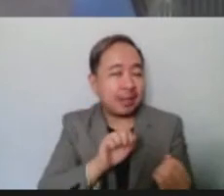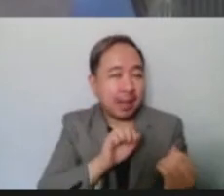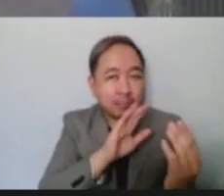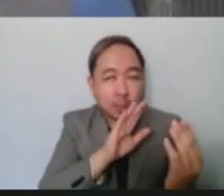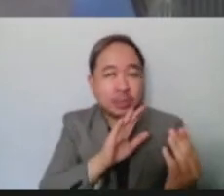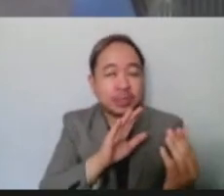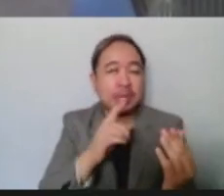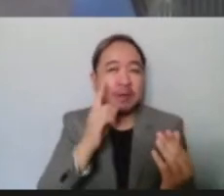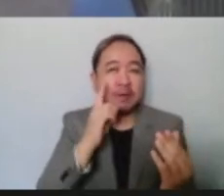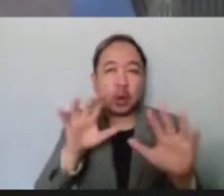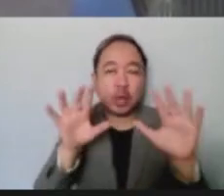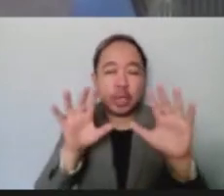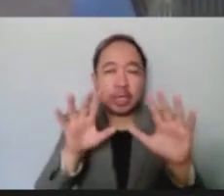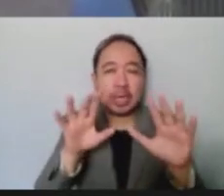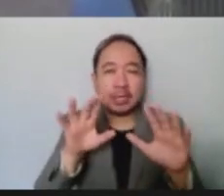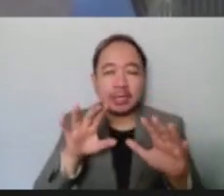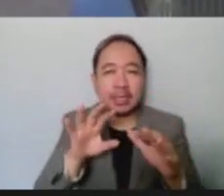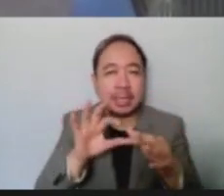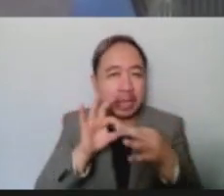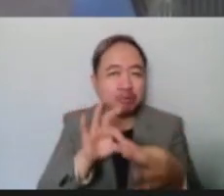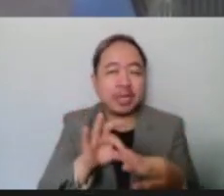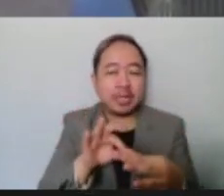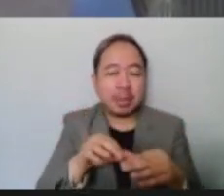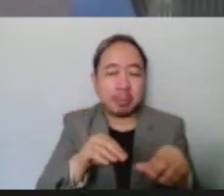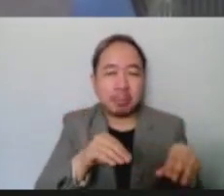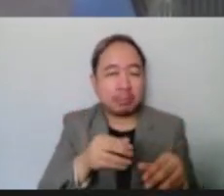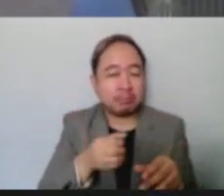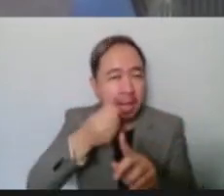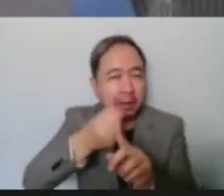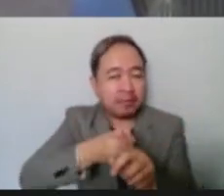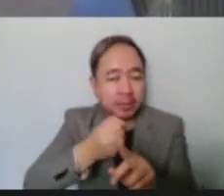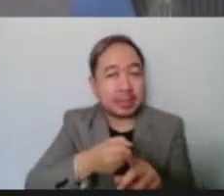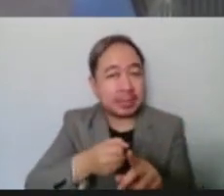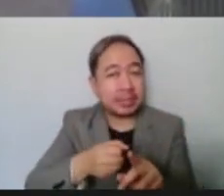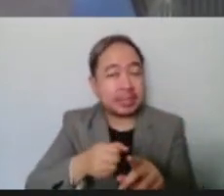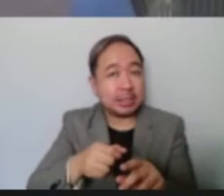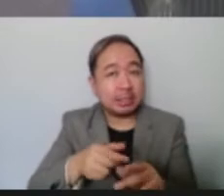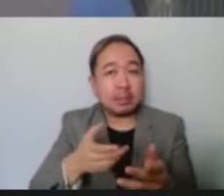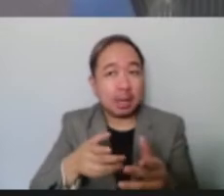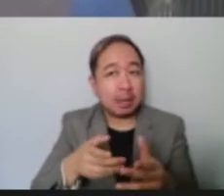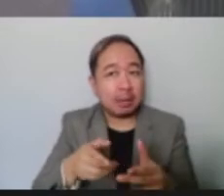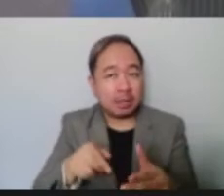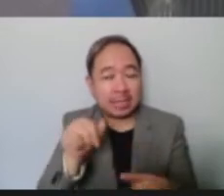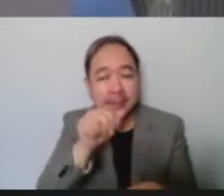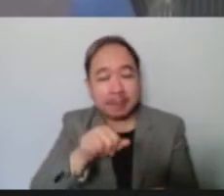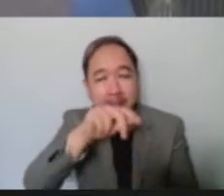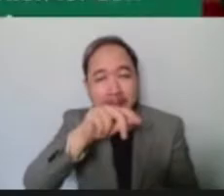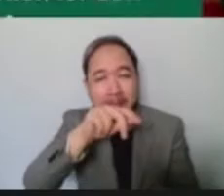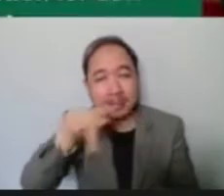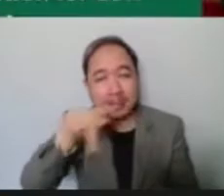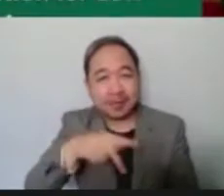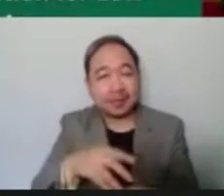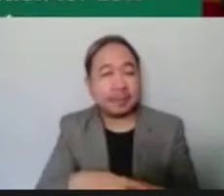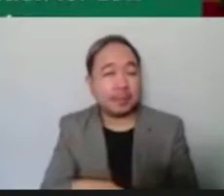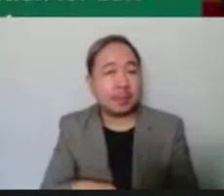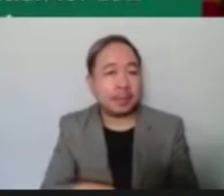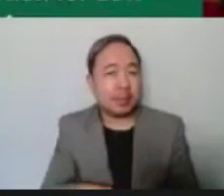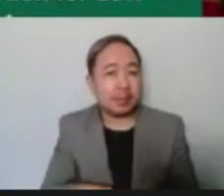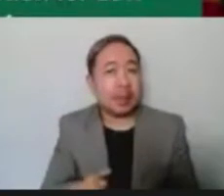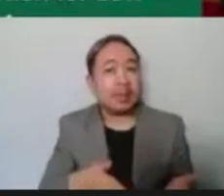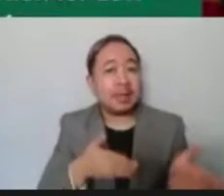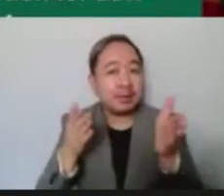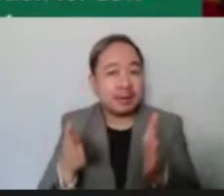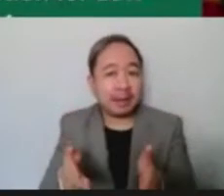related mobility in the Pacific and at 11 am back to this room